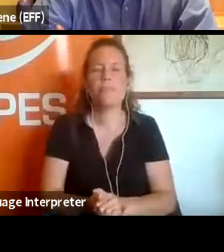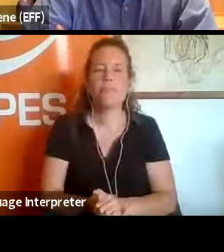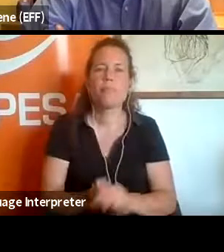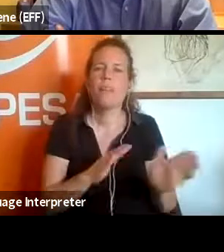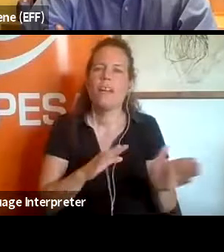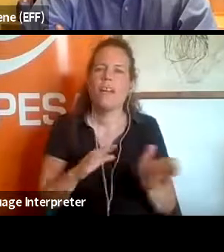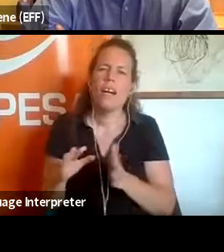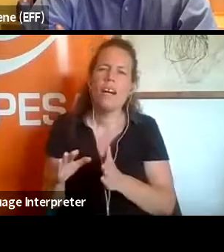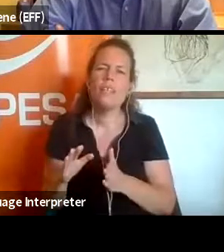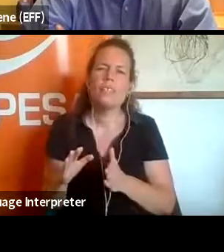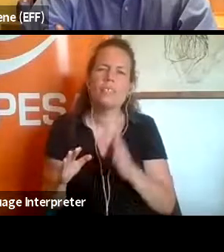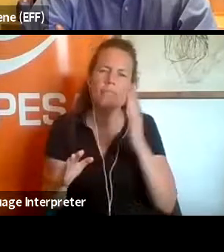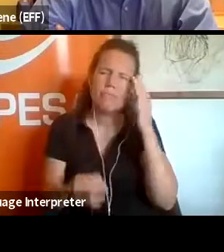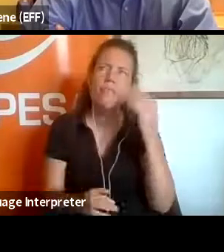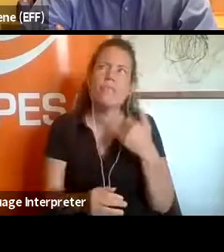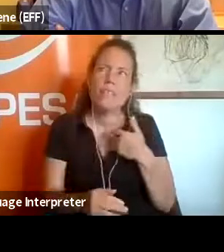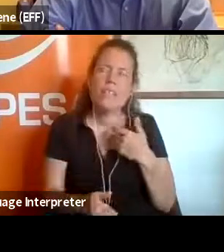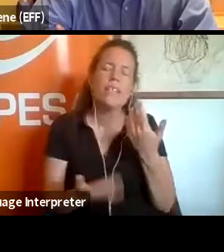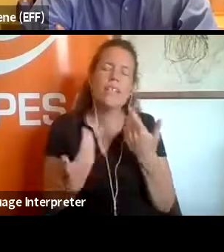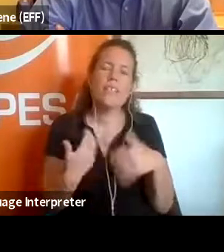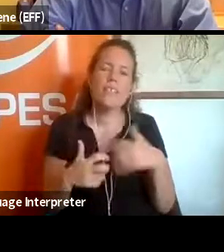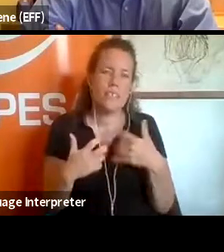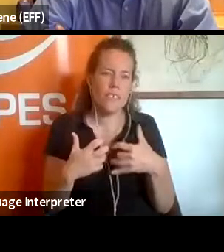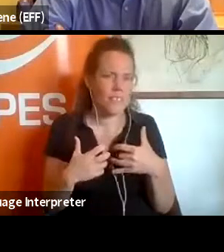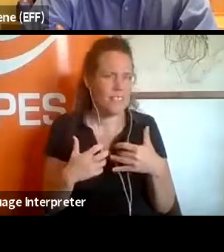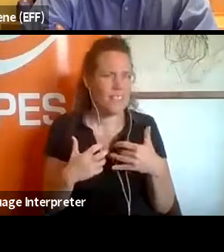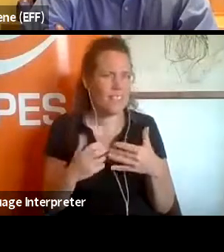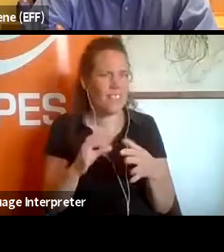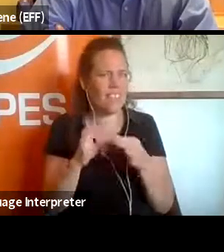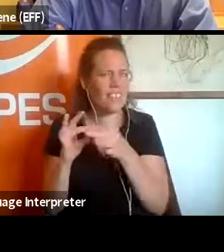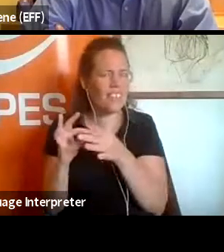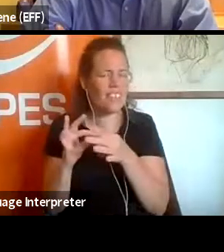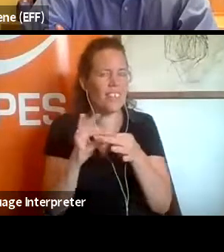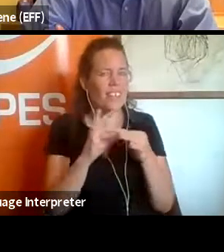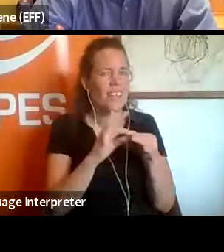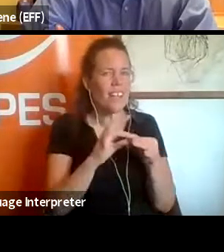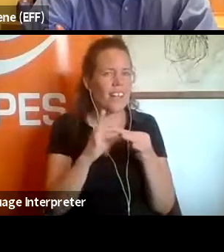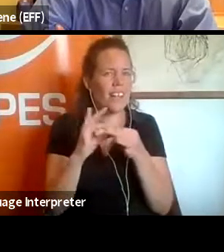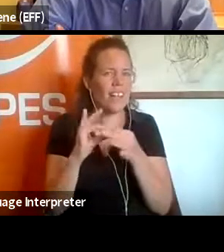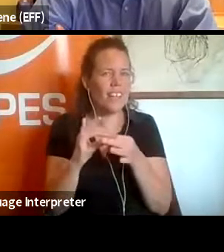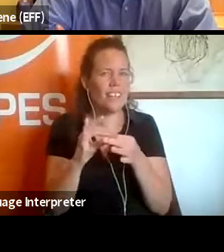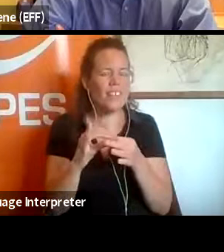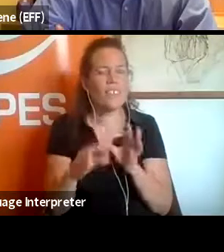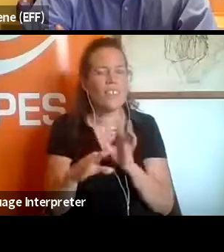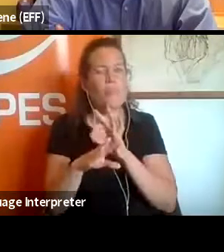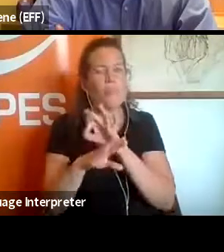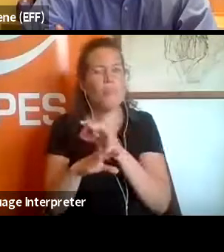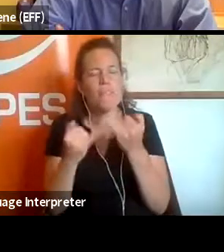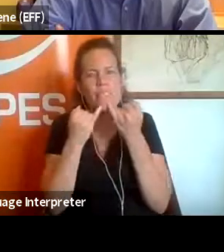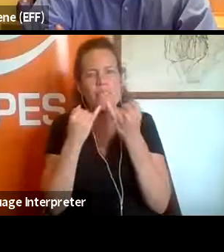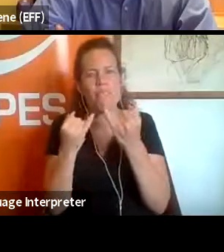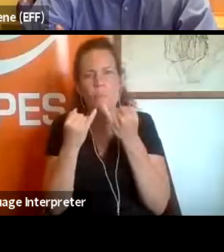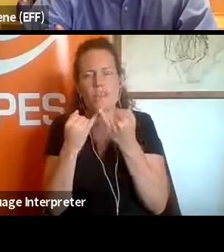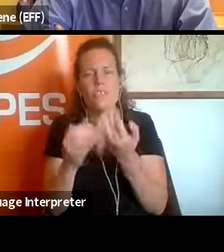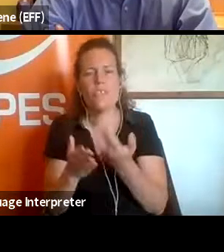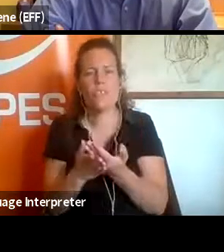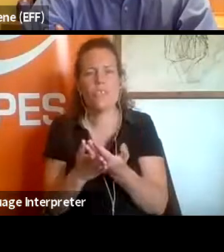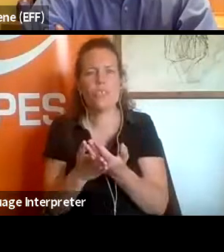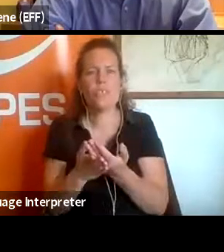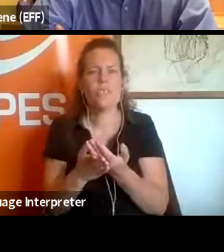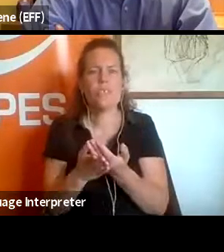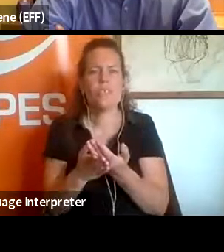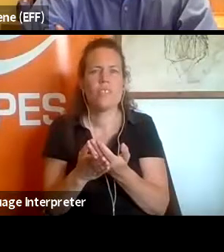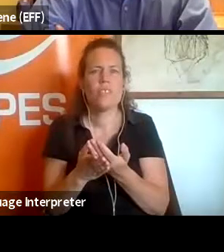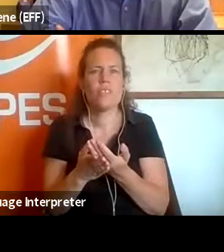Also, I think it's interesting regarding also concerns on disinformation and the